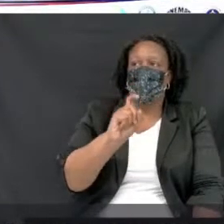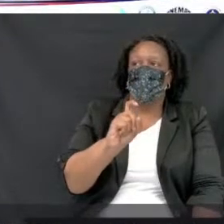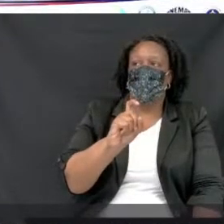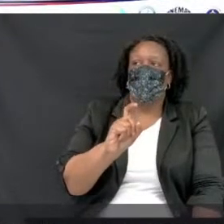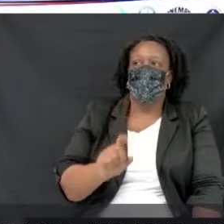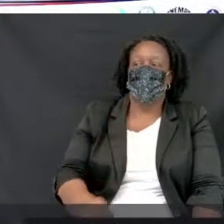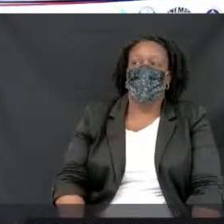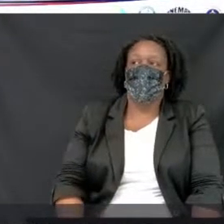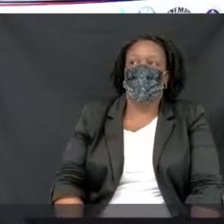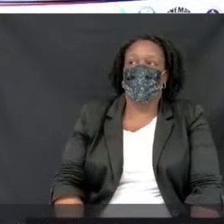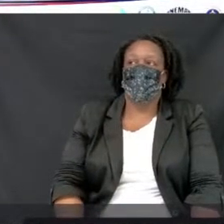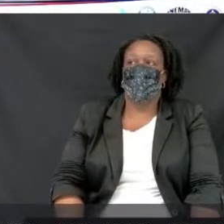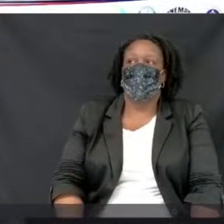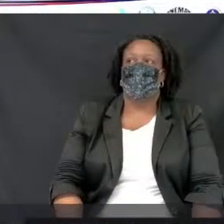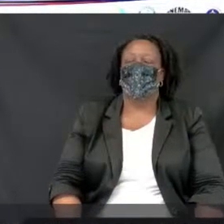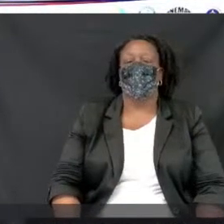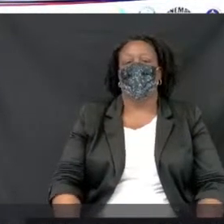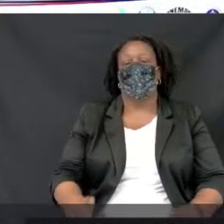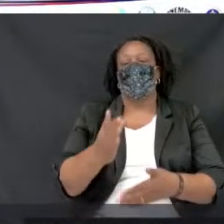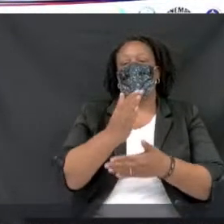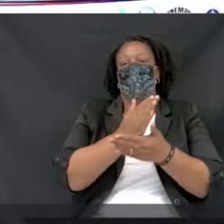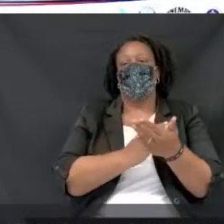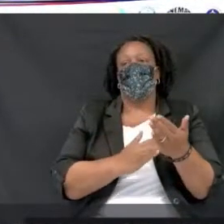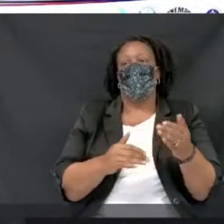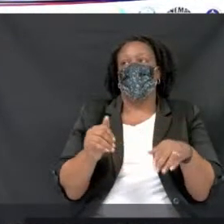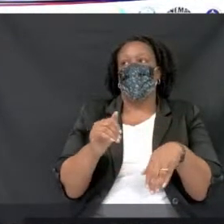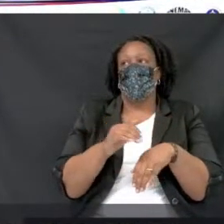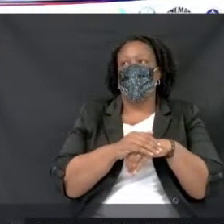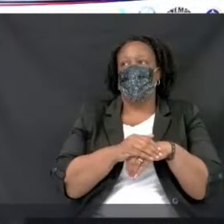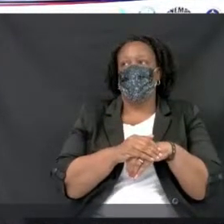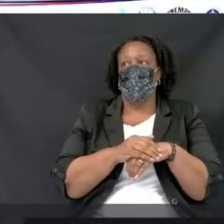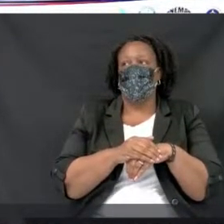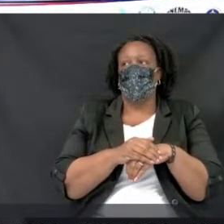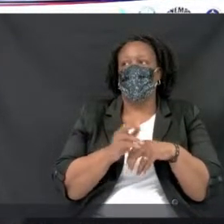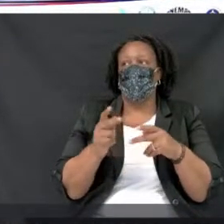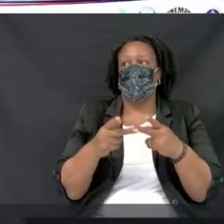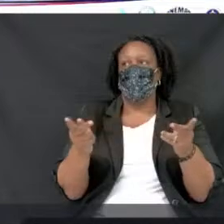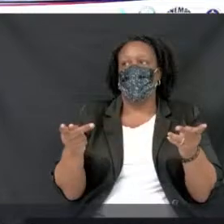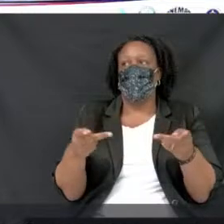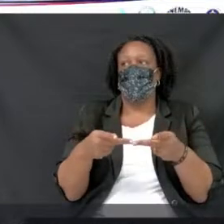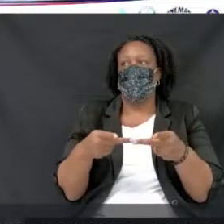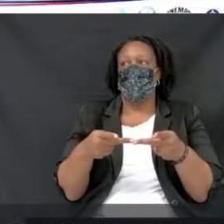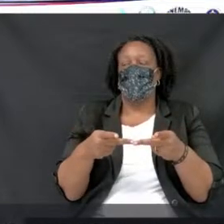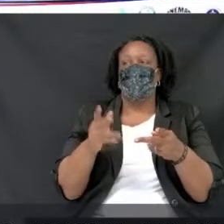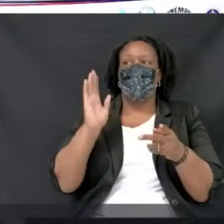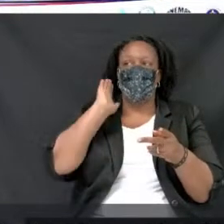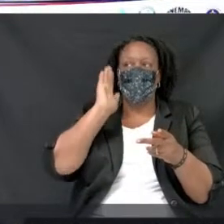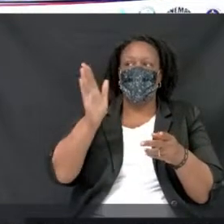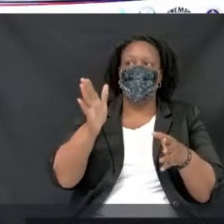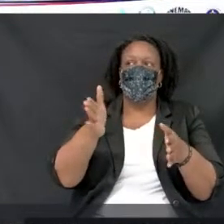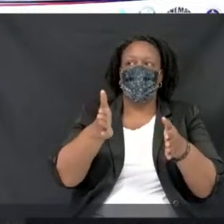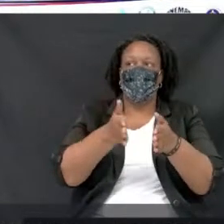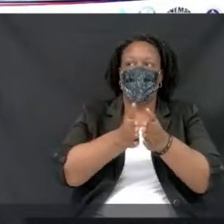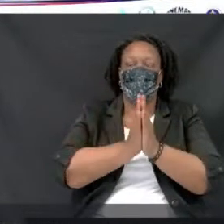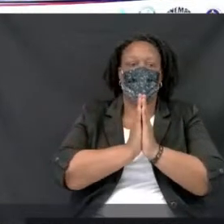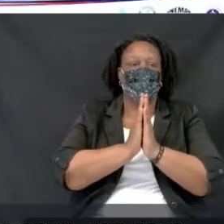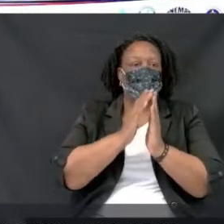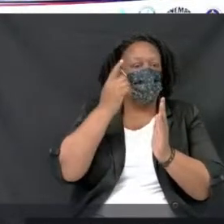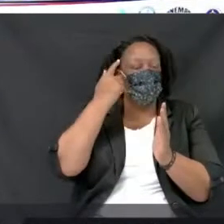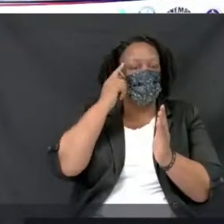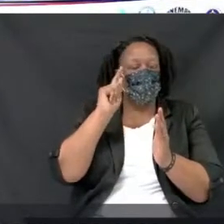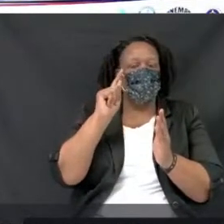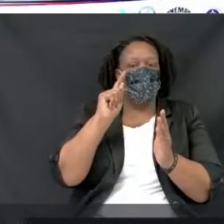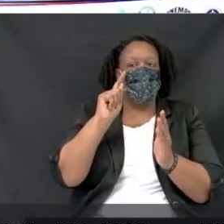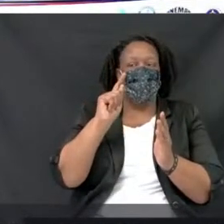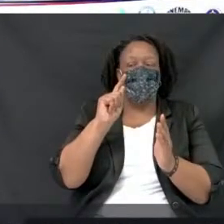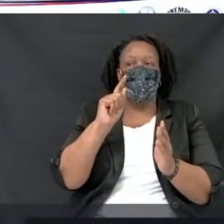it seems some European countries will begin asking for proof of vaccine booster shots.